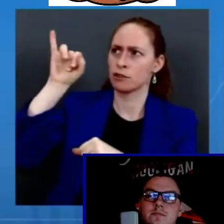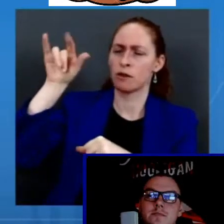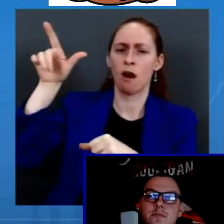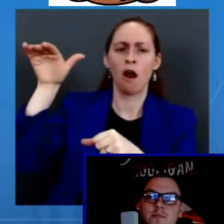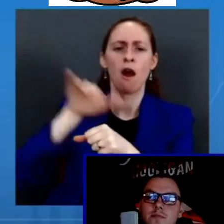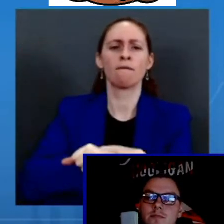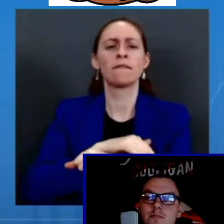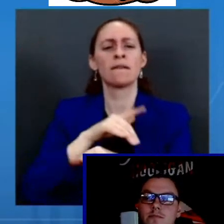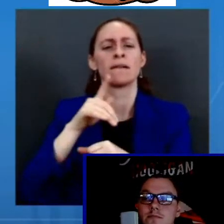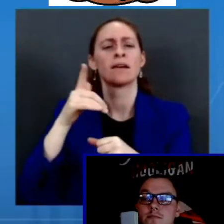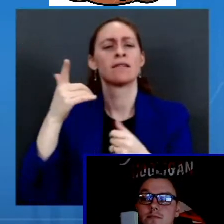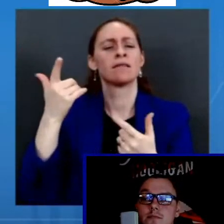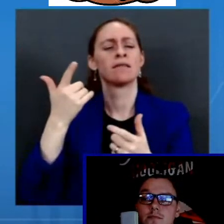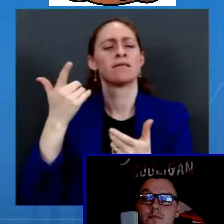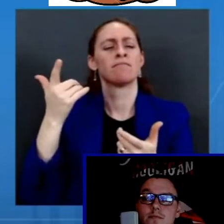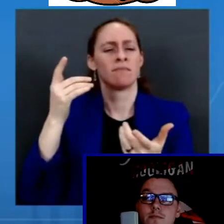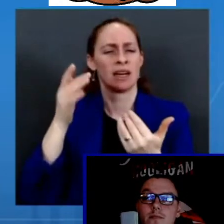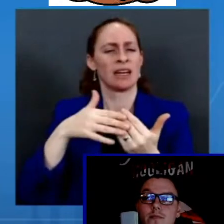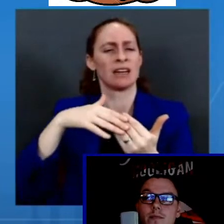Next question.